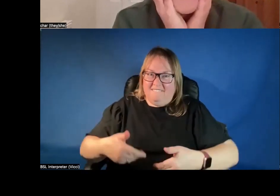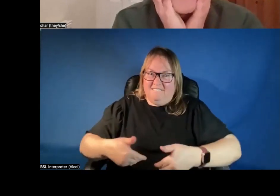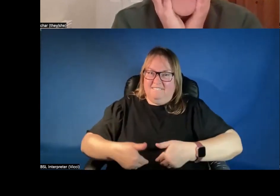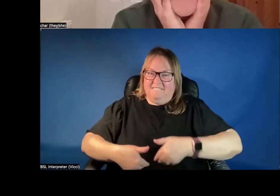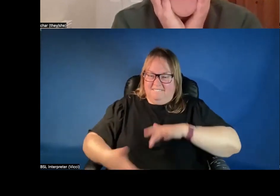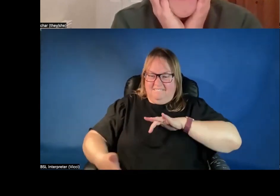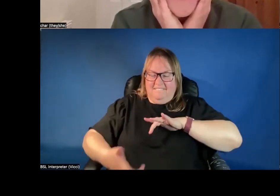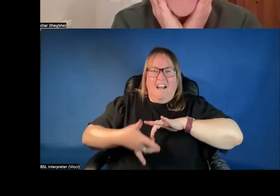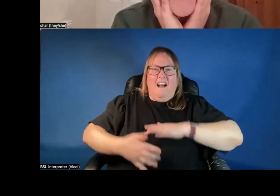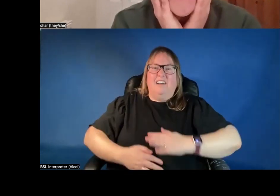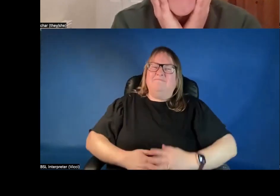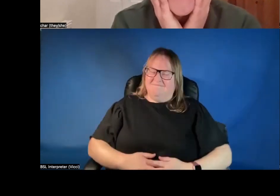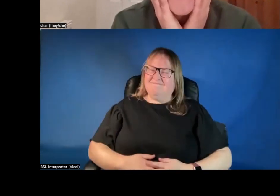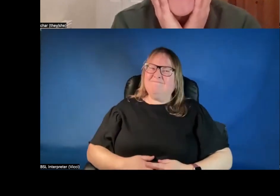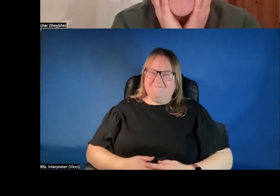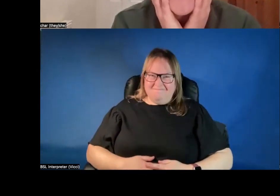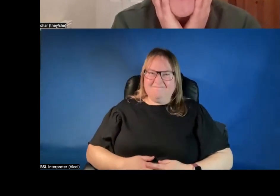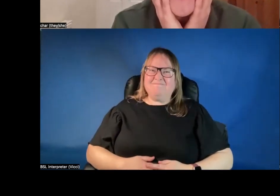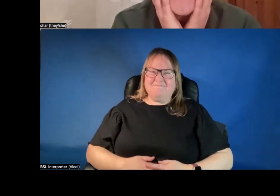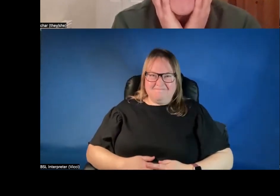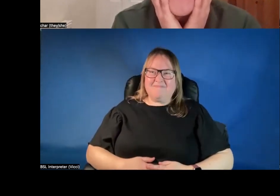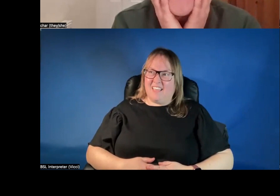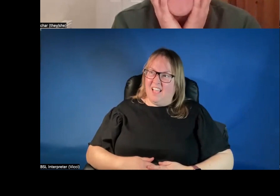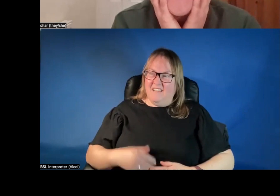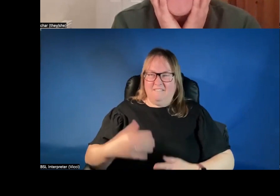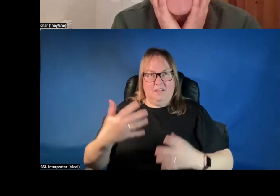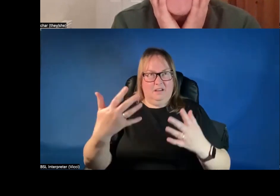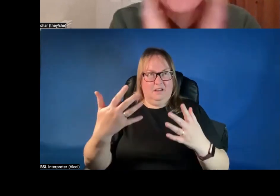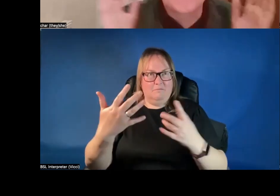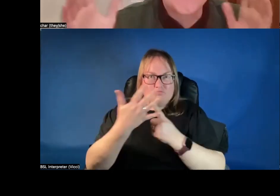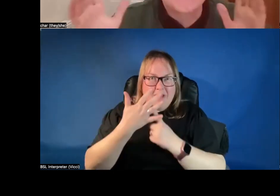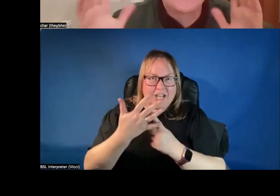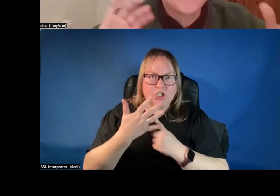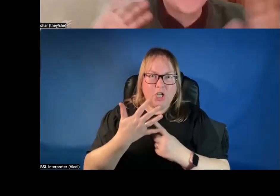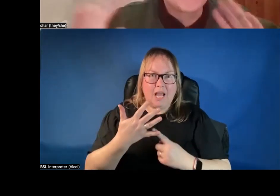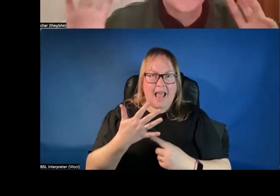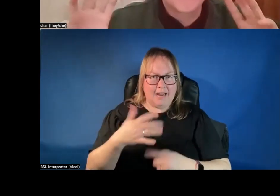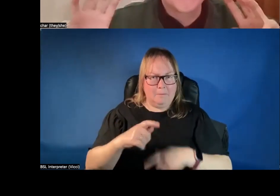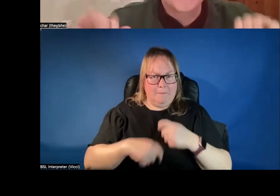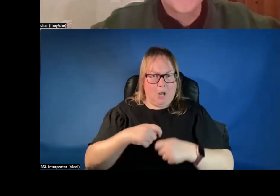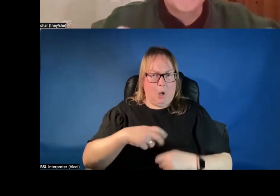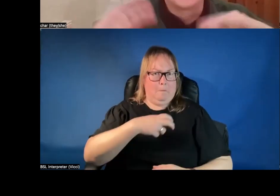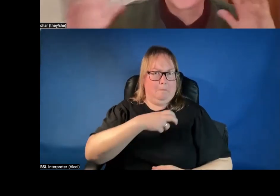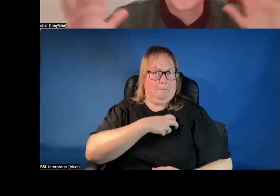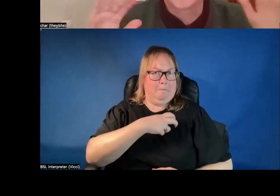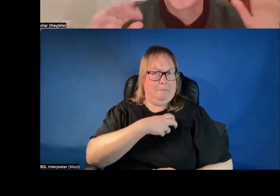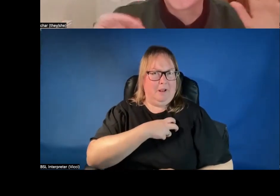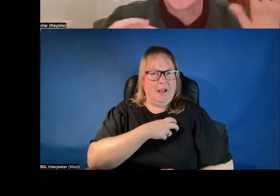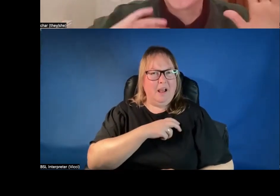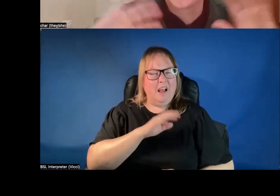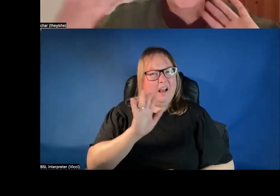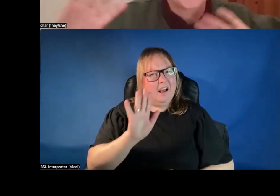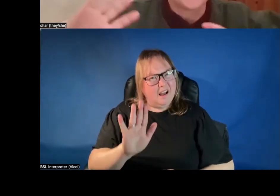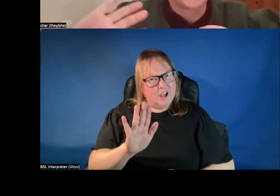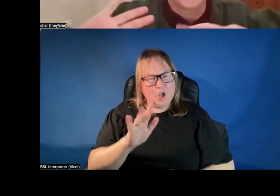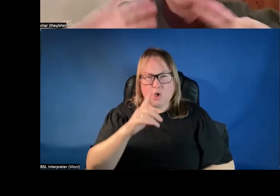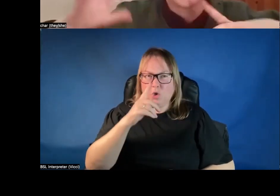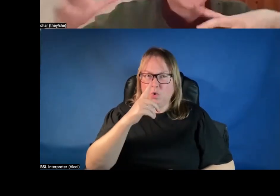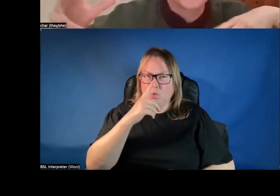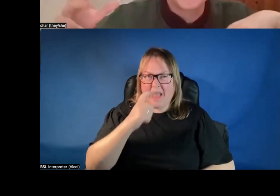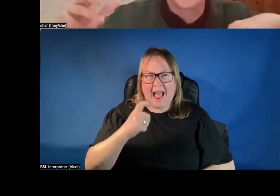of the pressure and anxiety of it as well, of like embracing pause, embracing rest, embracing this like